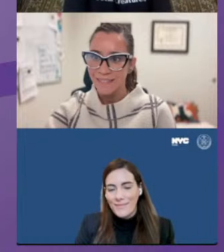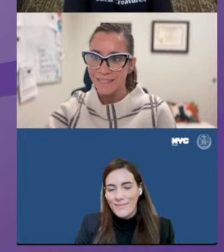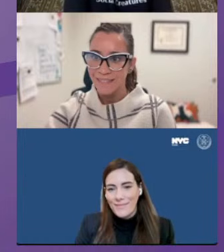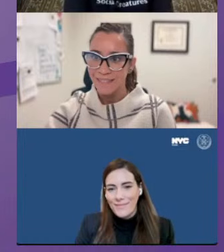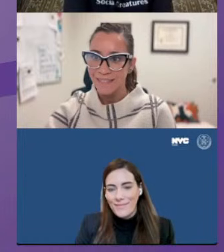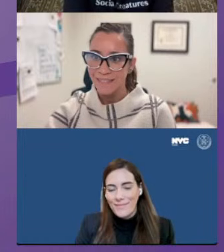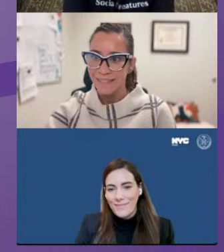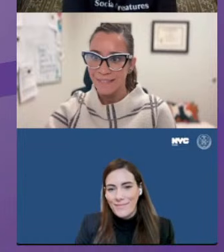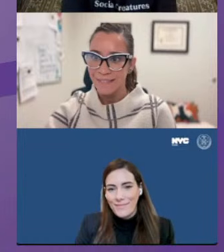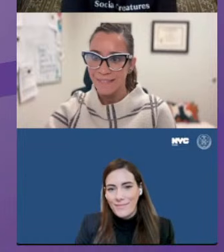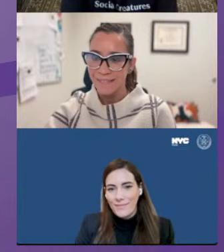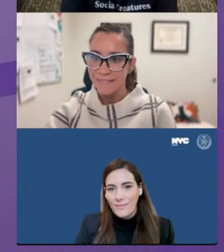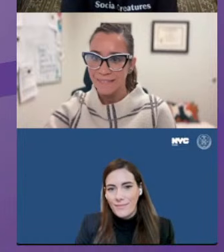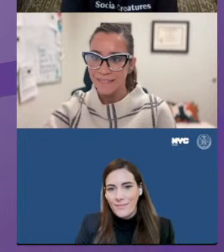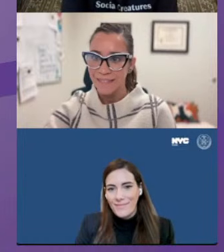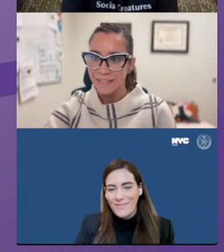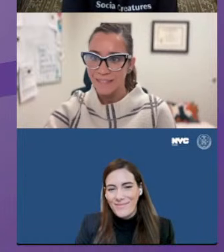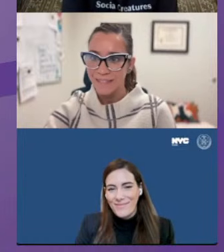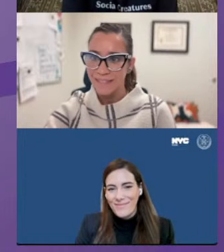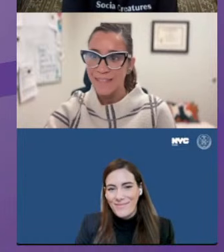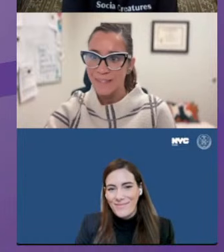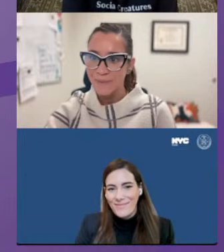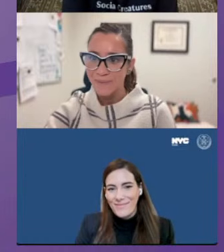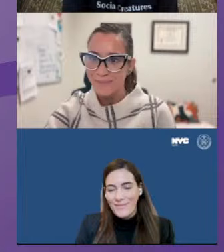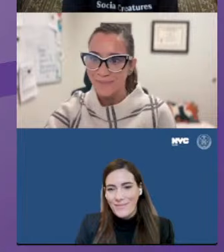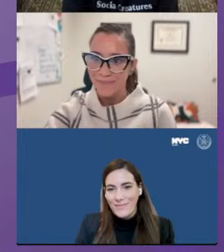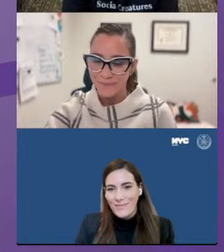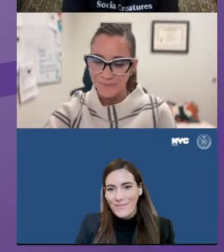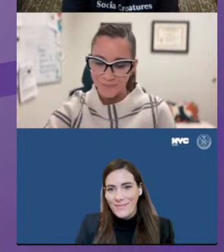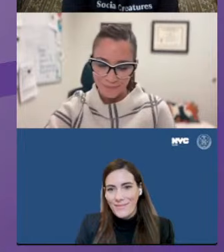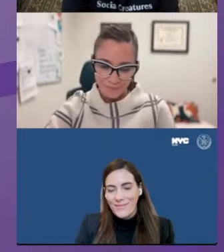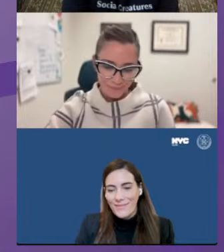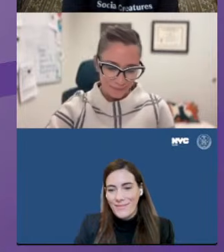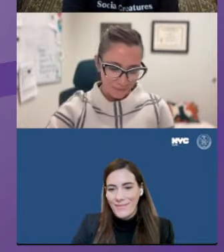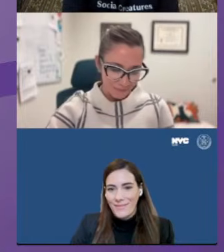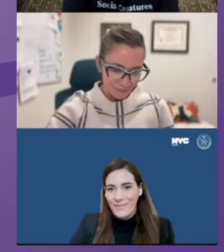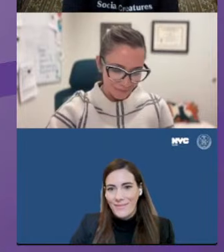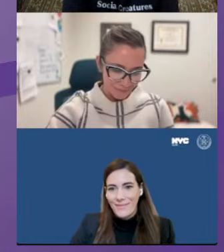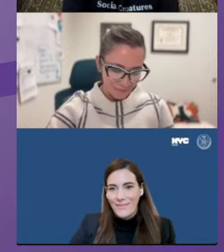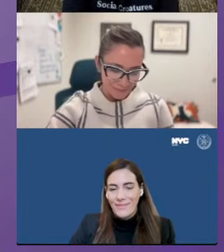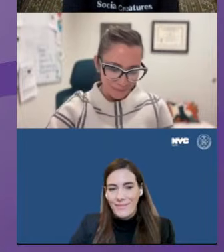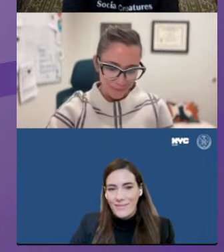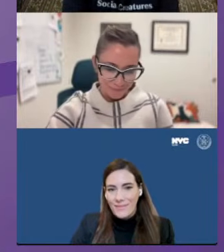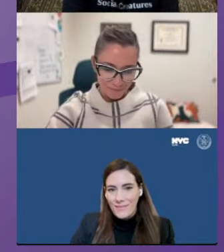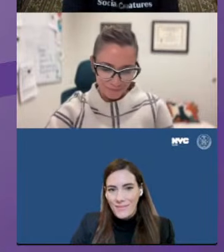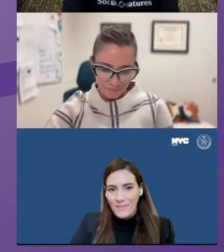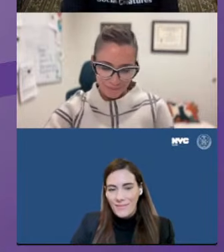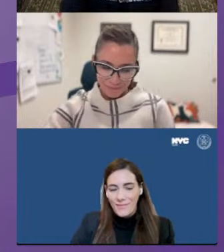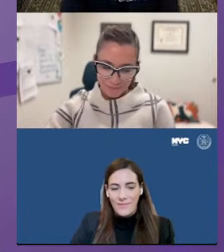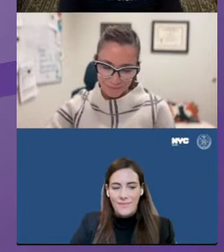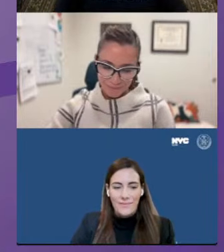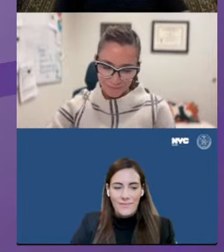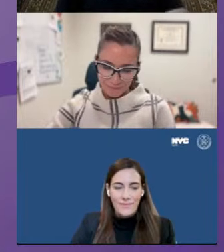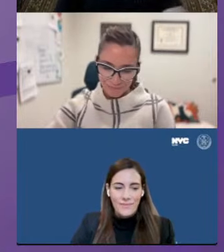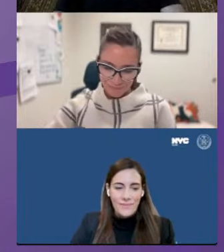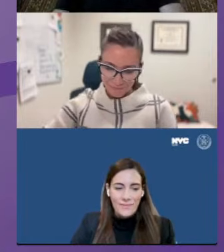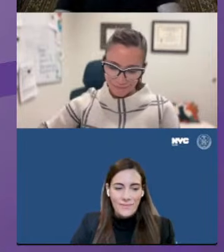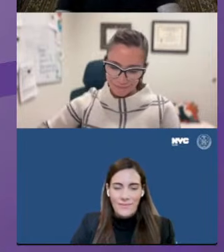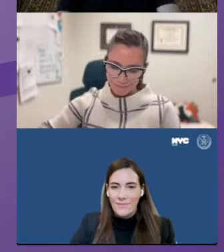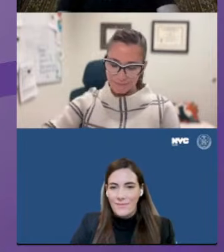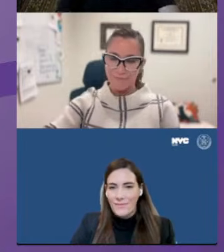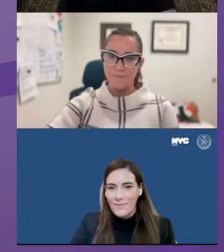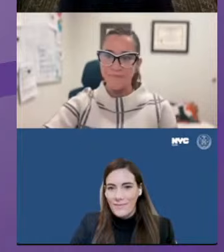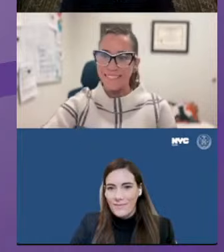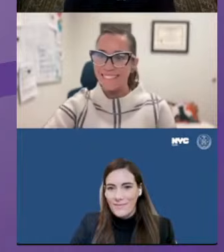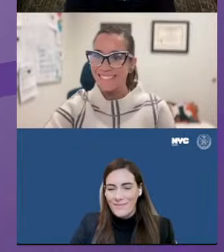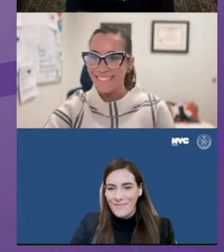Hygiene. So great to have everybody with us today. Really wonderful panel. Ken, thank you for joining us. Let's dive in. Question and answer time,